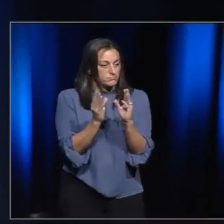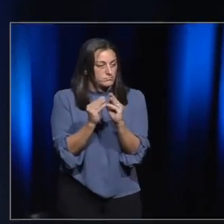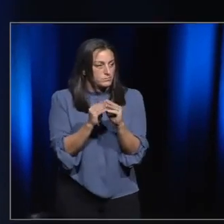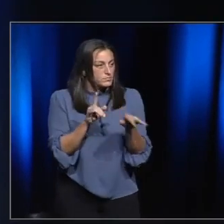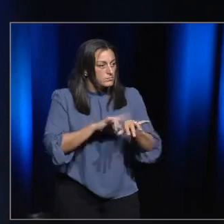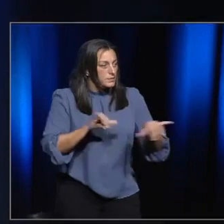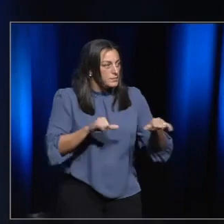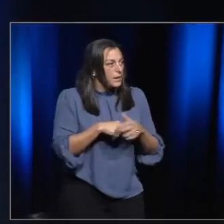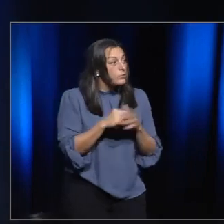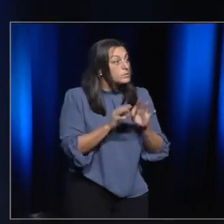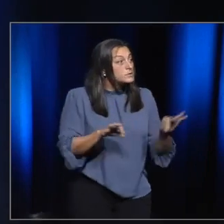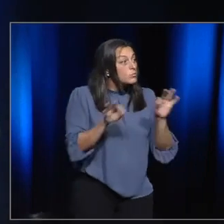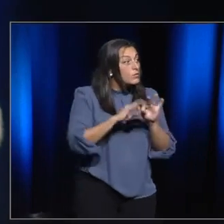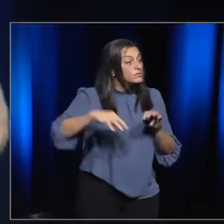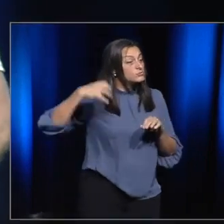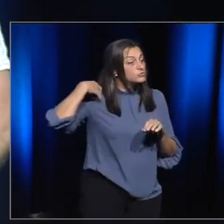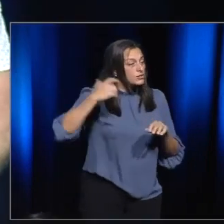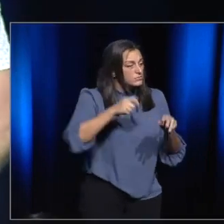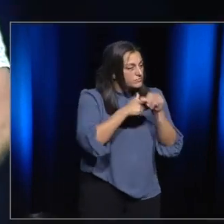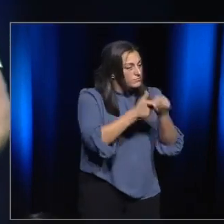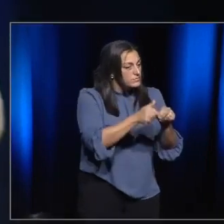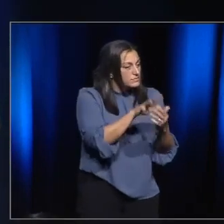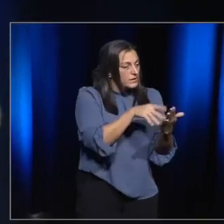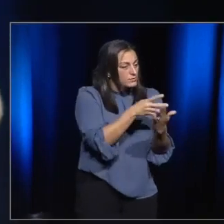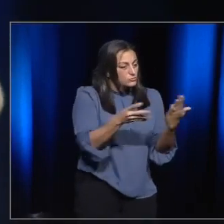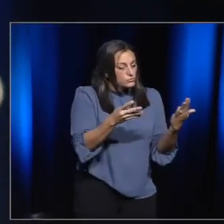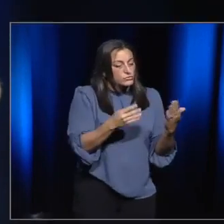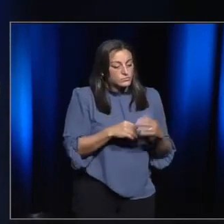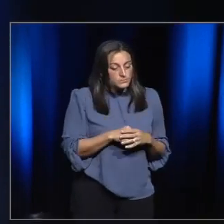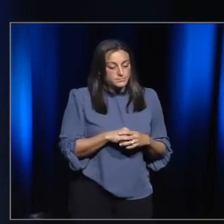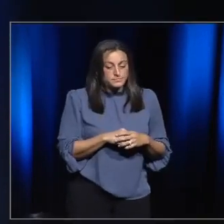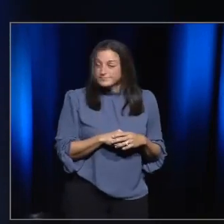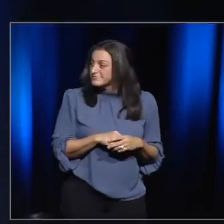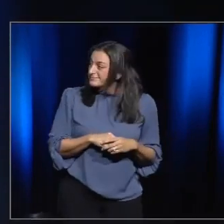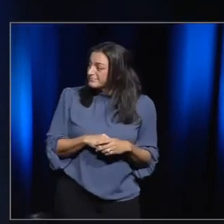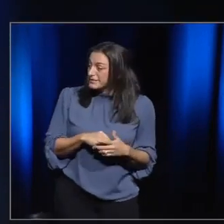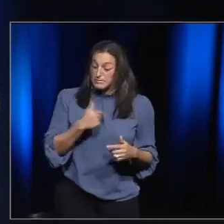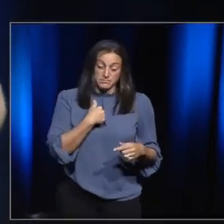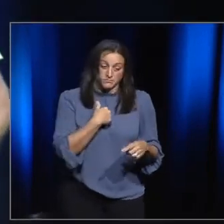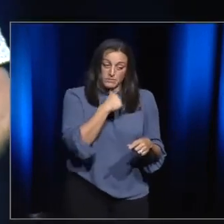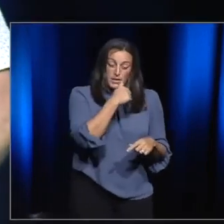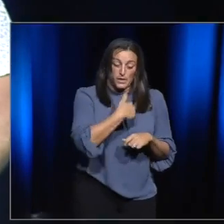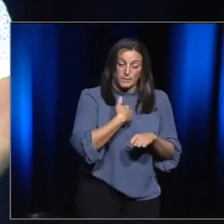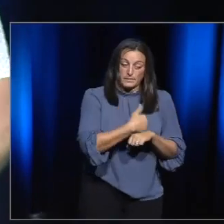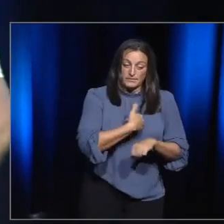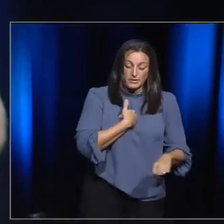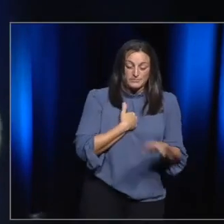the schedule. Not mentioning any names. Nick Gales. Nick.